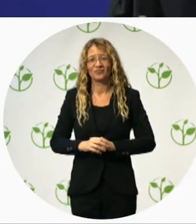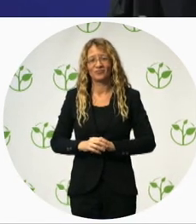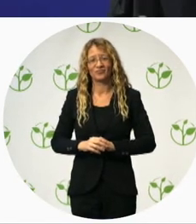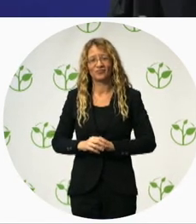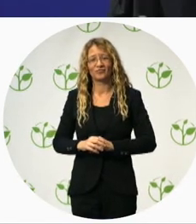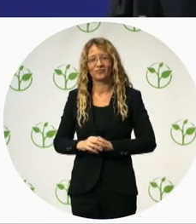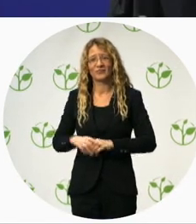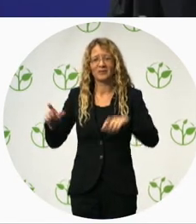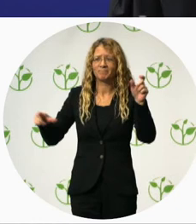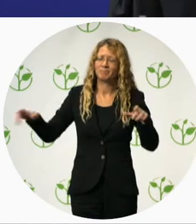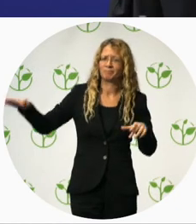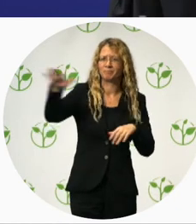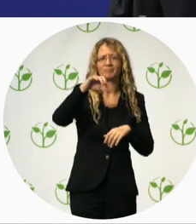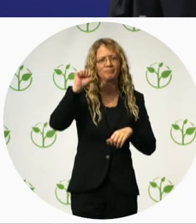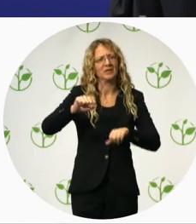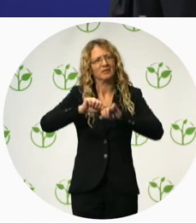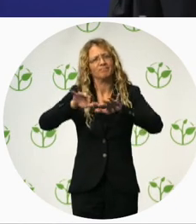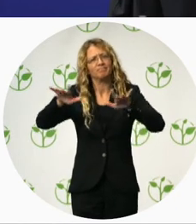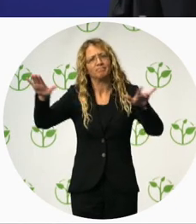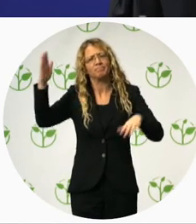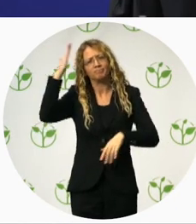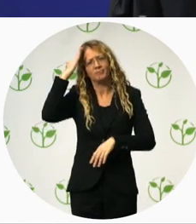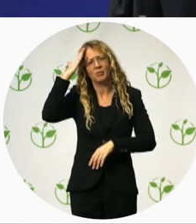So that it's probably also very interesting.